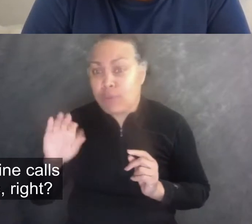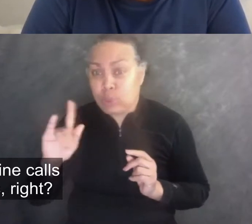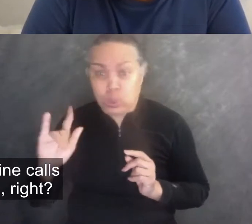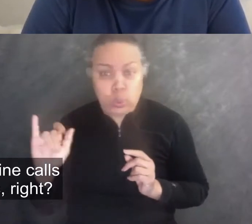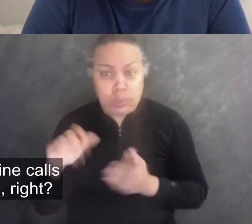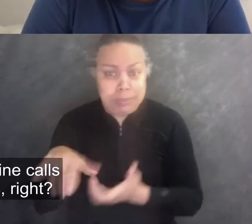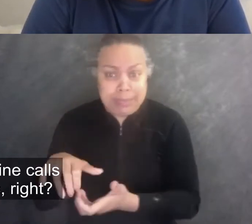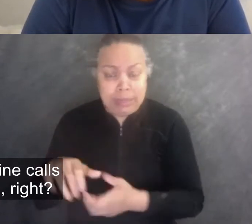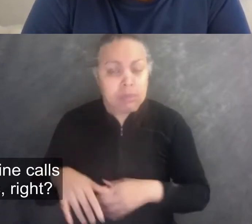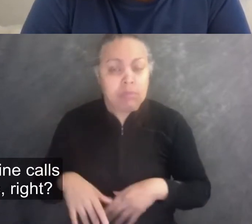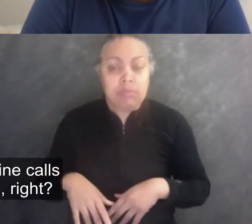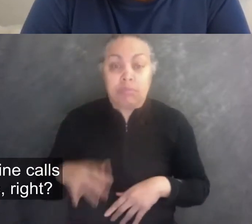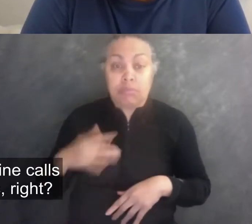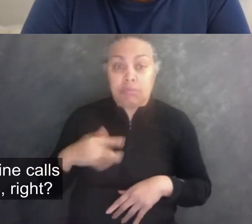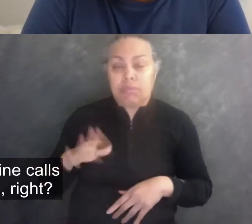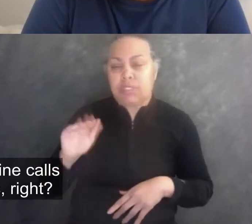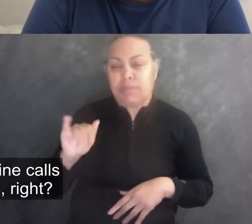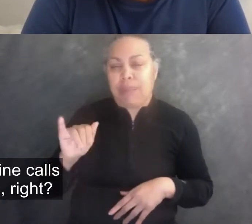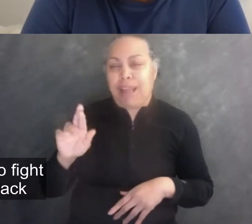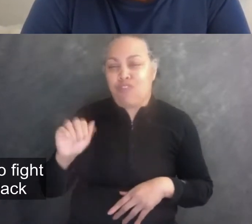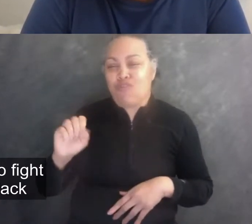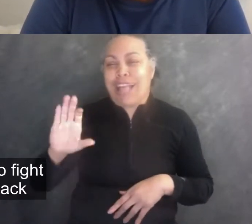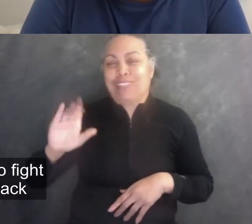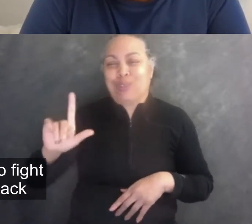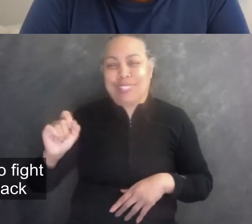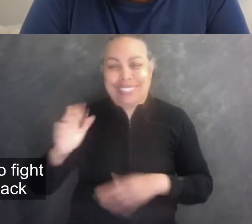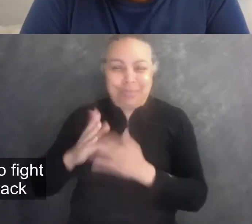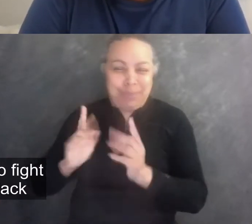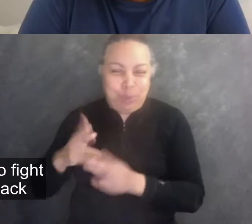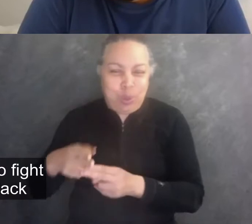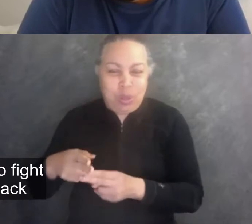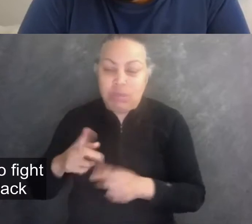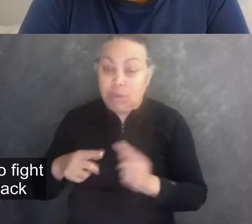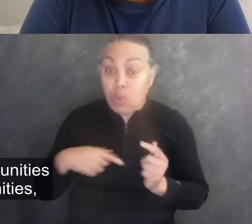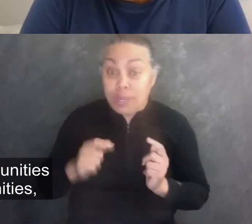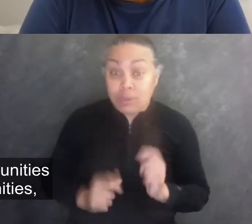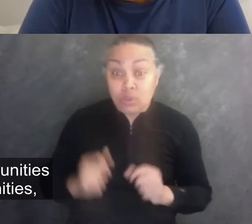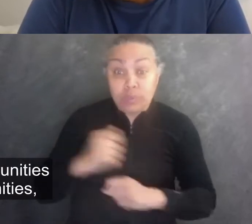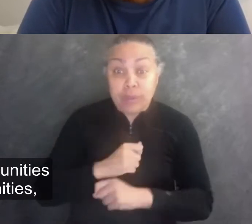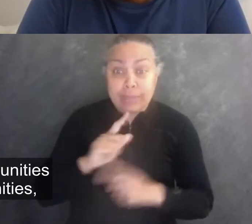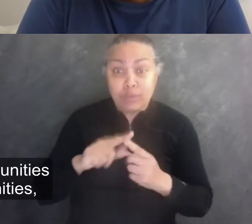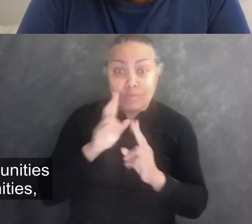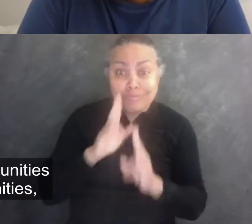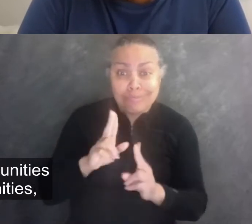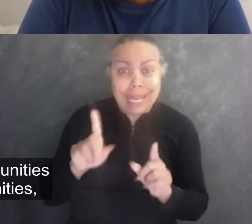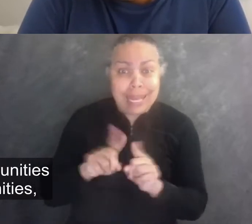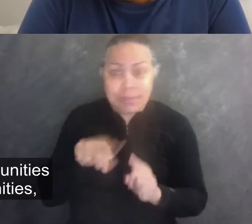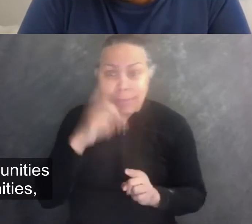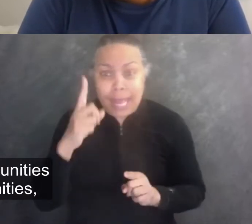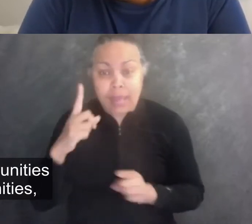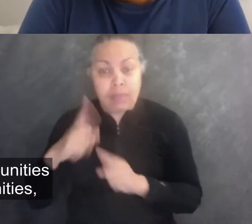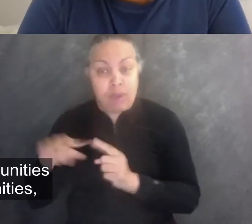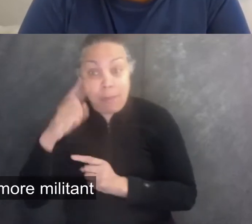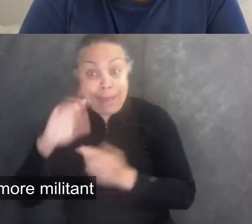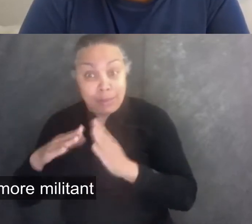Twitter timeline calls them, the birascals, right? Because we have to fight to be hailed as Black by both Black communities and